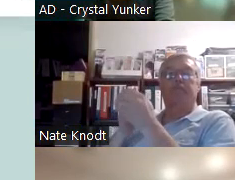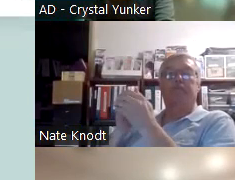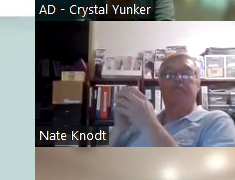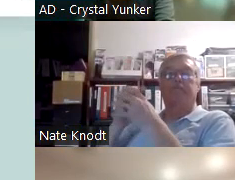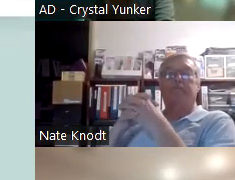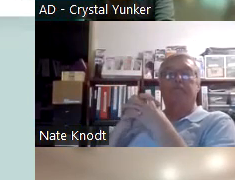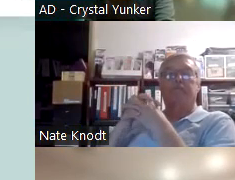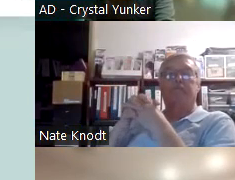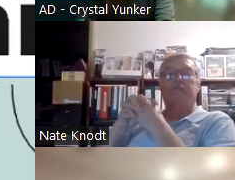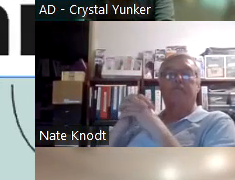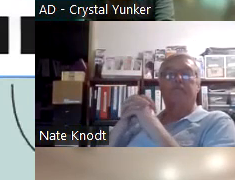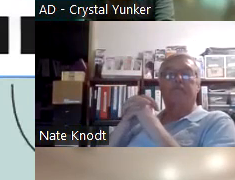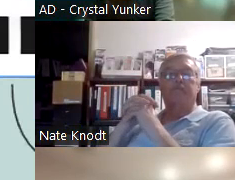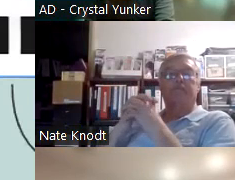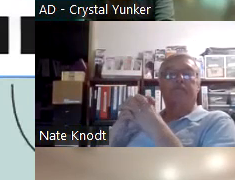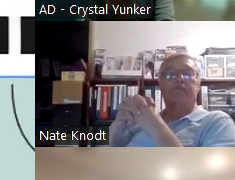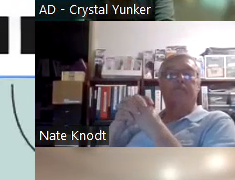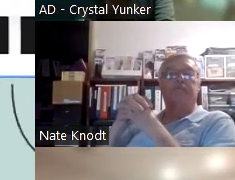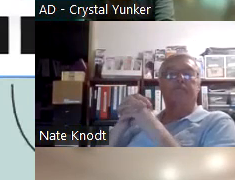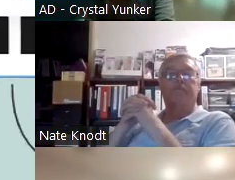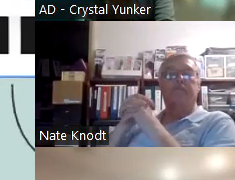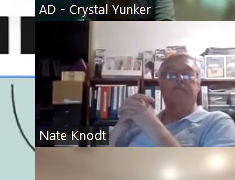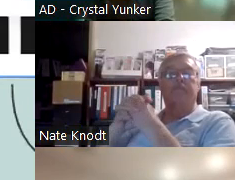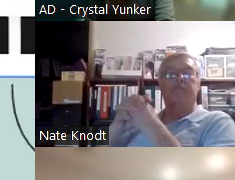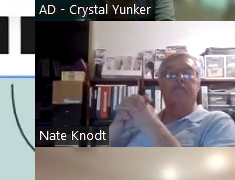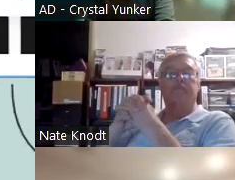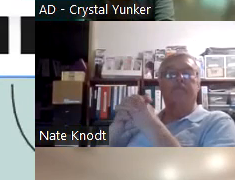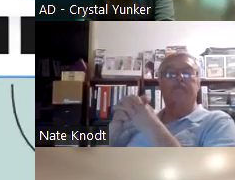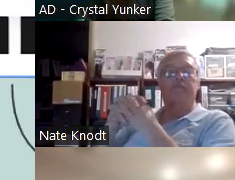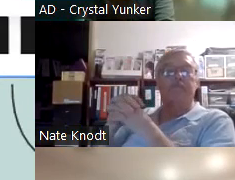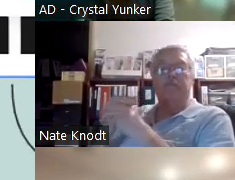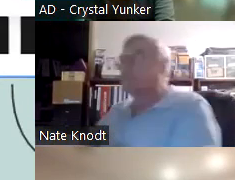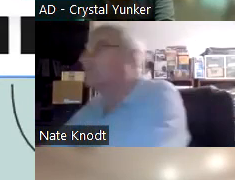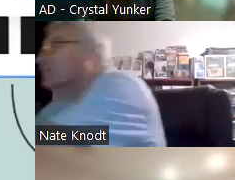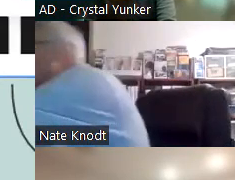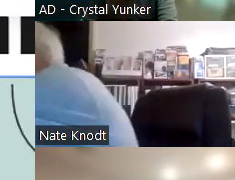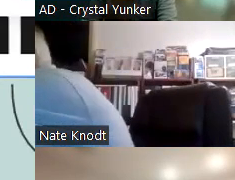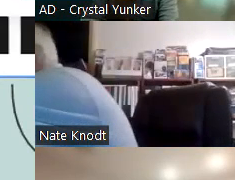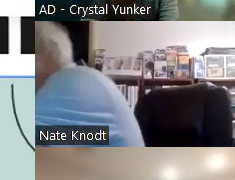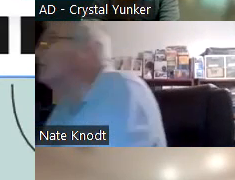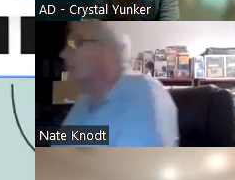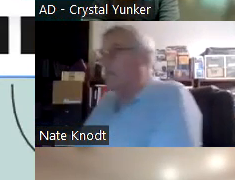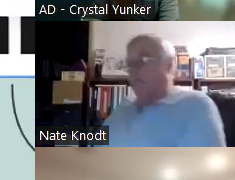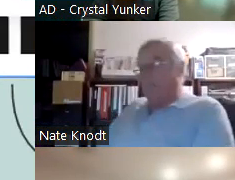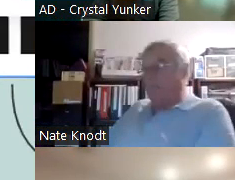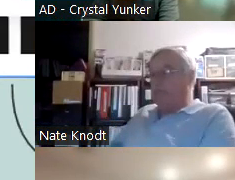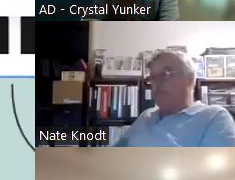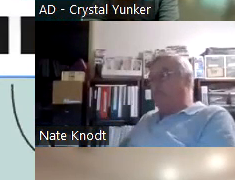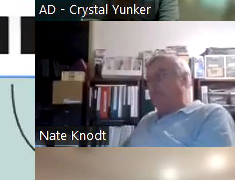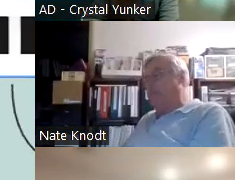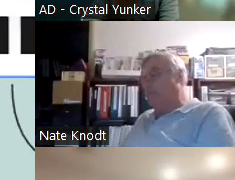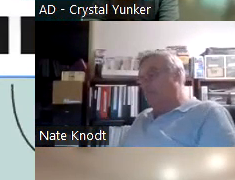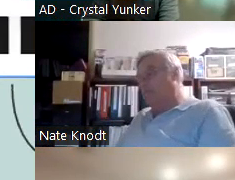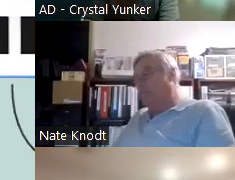different facilities. When the city goes to, when you go to talk to the city, that's something that you can bring up on your agenda. All right, thank you.